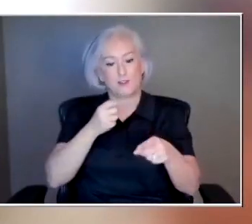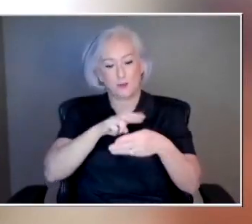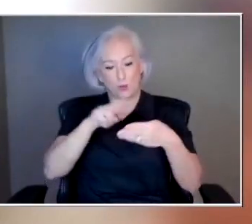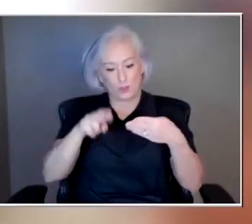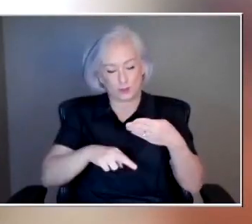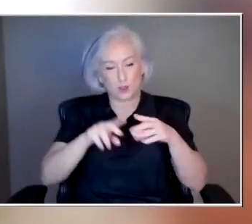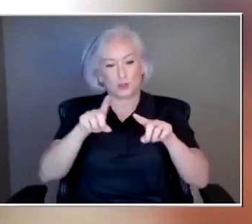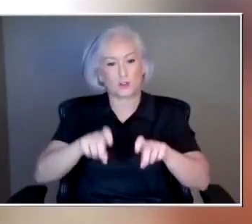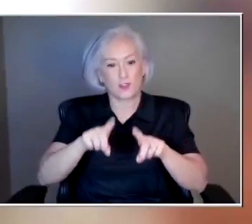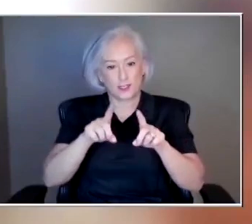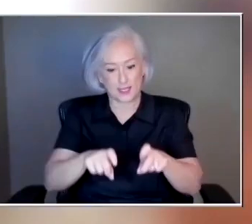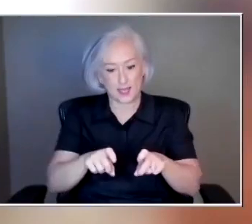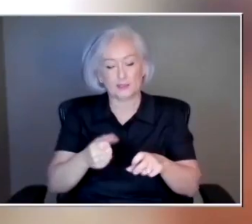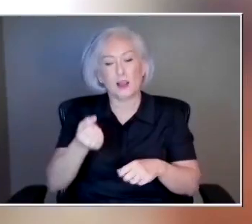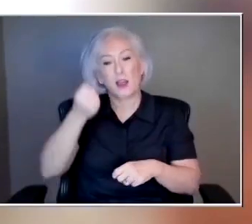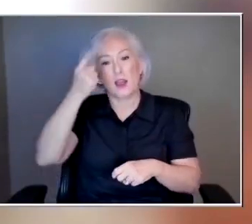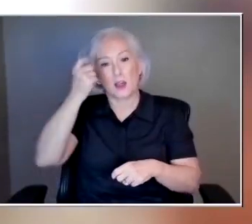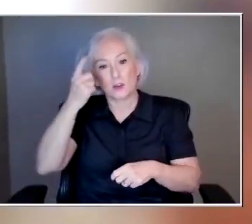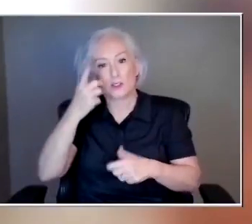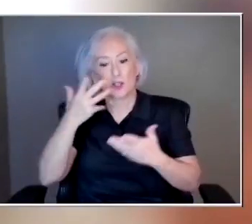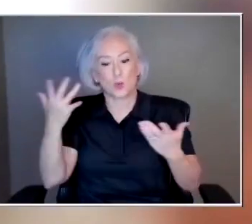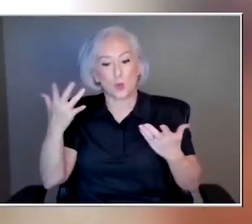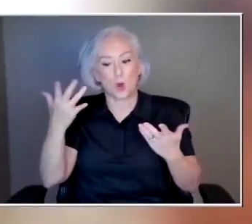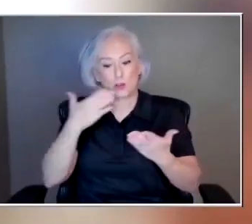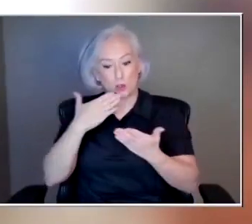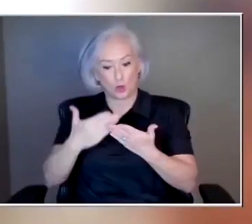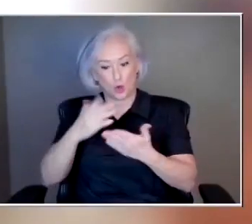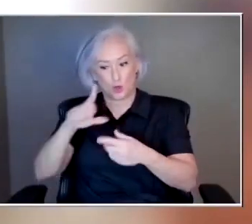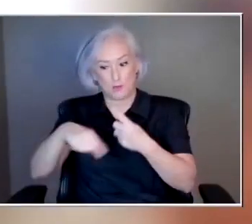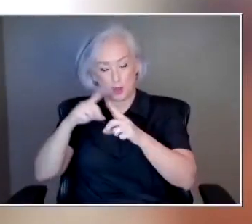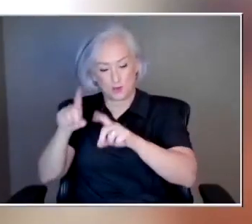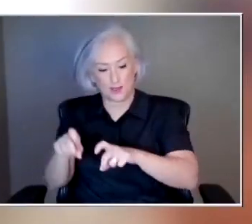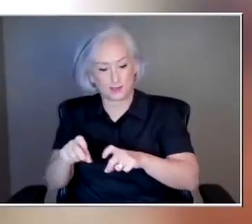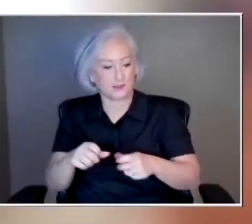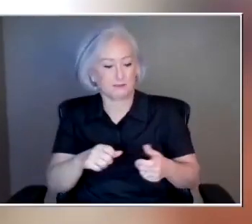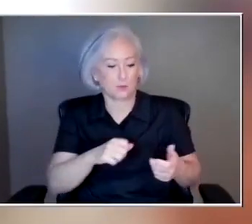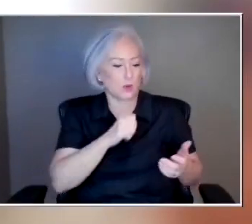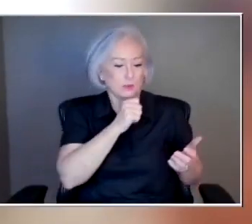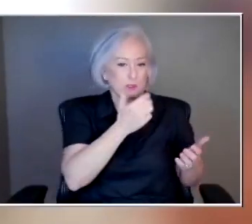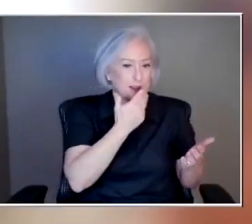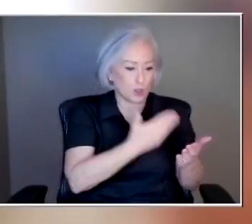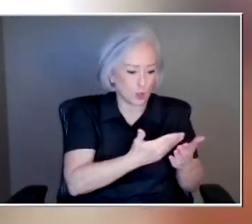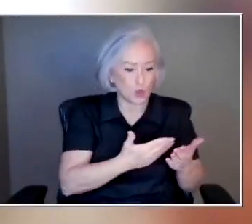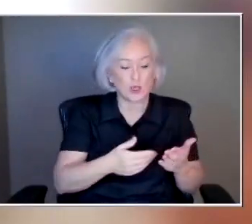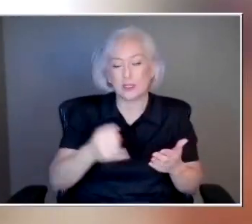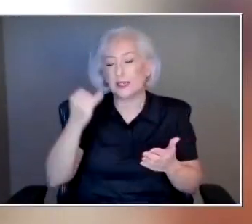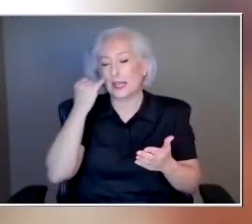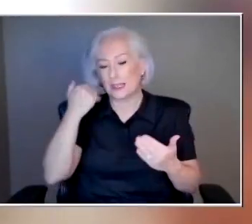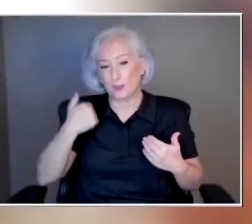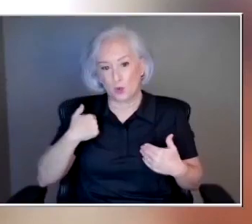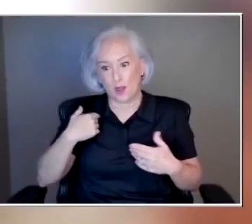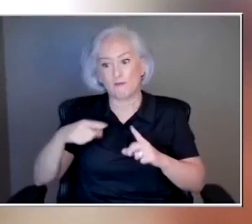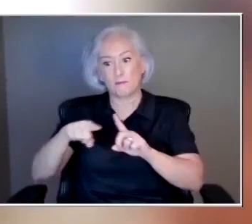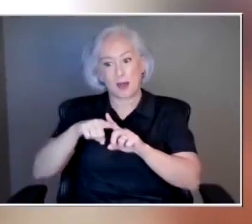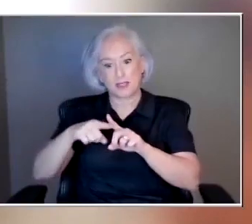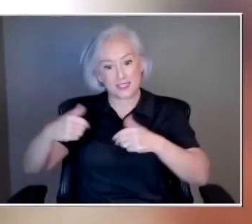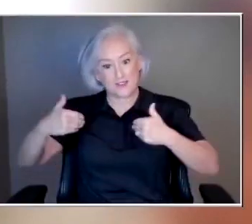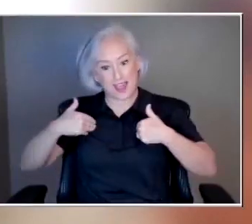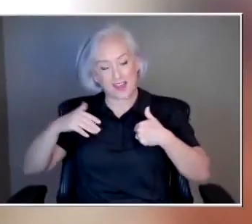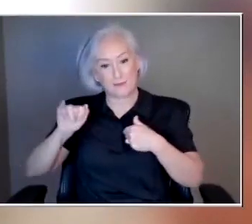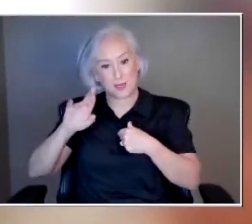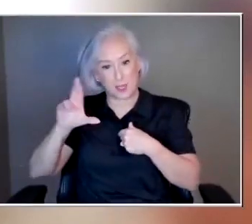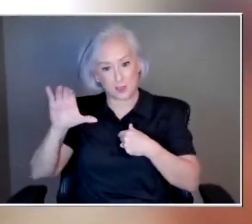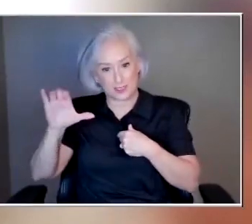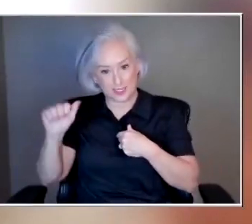the pros and cons of testing versus not, and understand the repercussions of a positive versus a negative testing. The typical